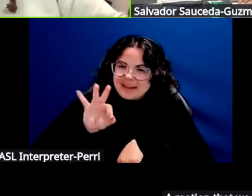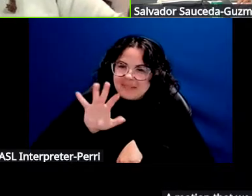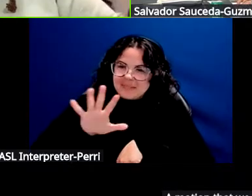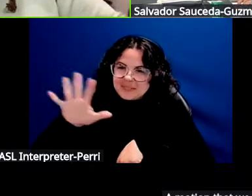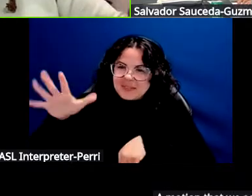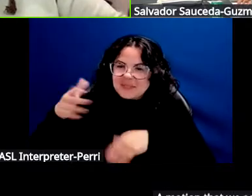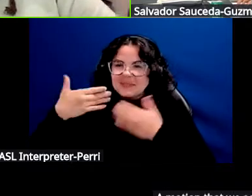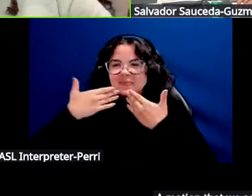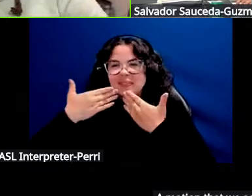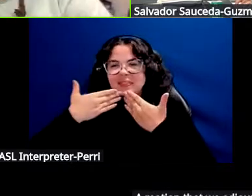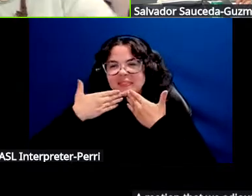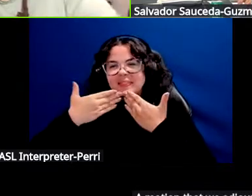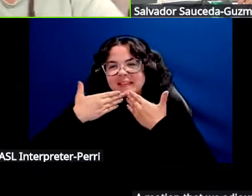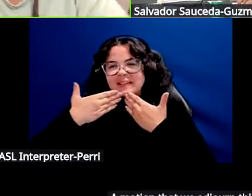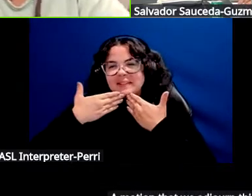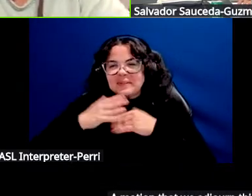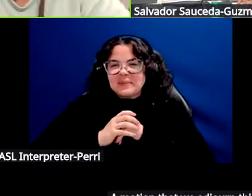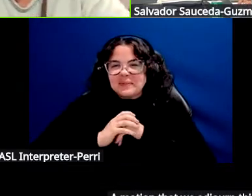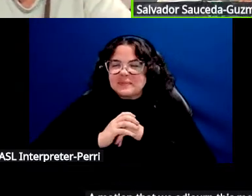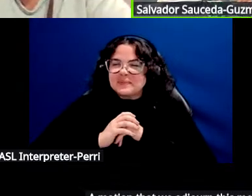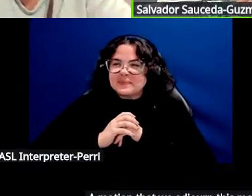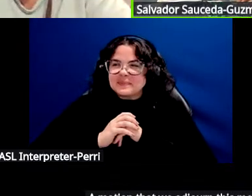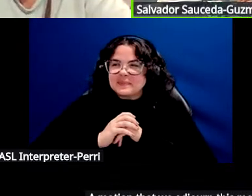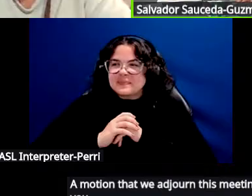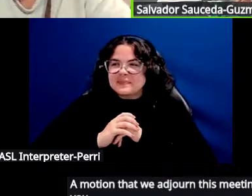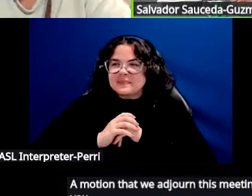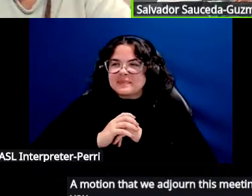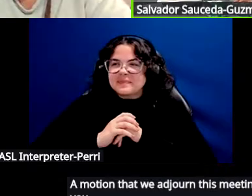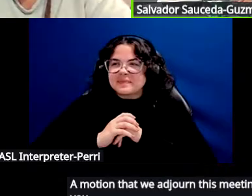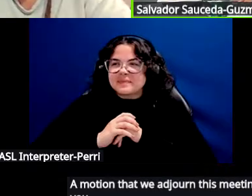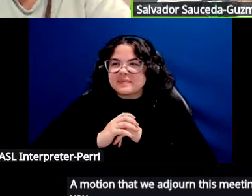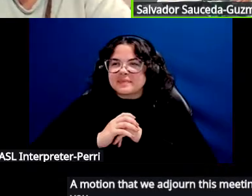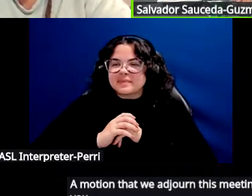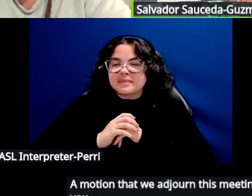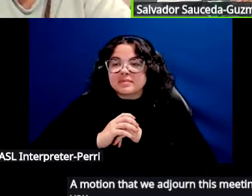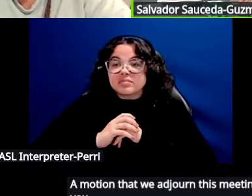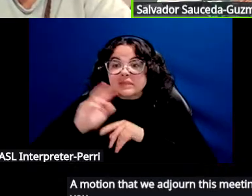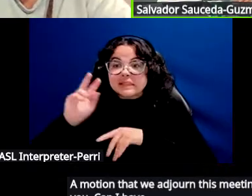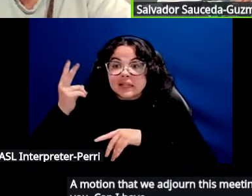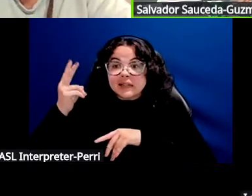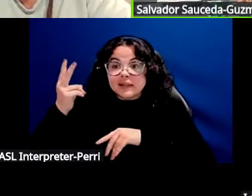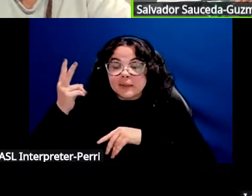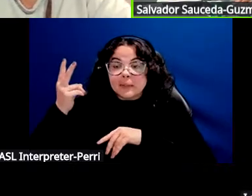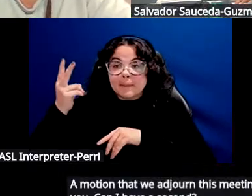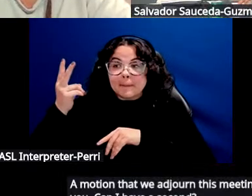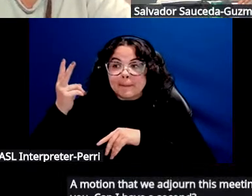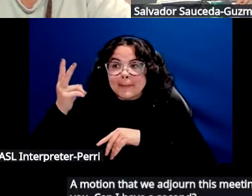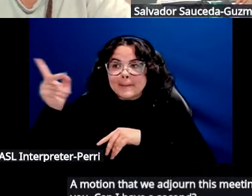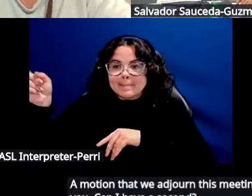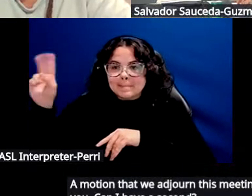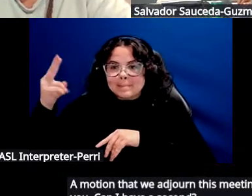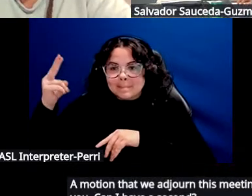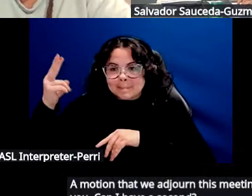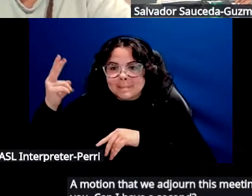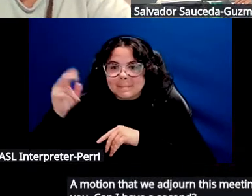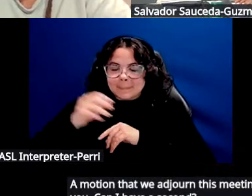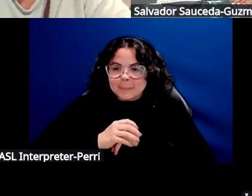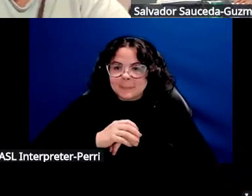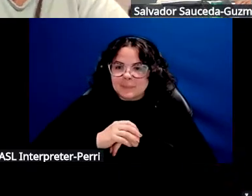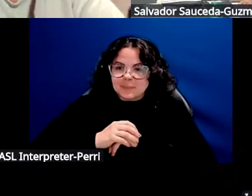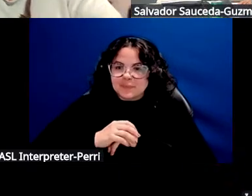Thank you, Andy. Anyway, thank you. Can I have a second? A second. Second.